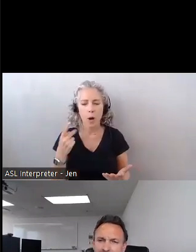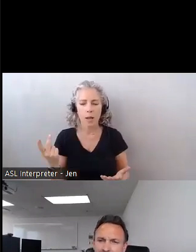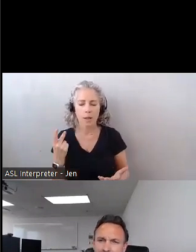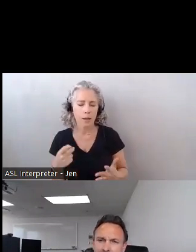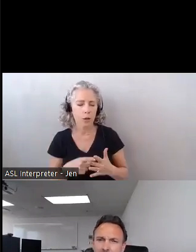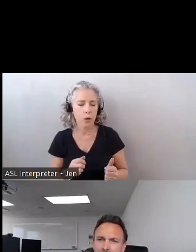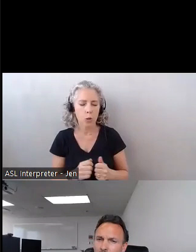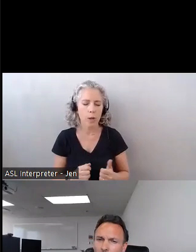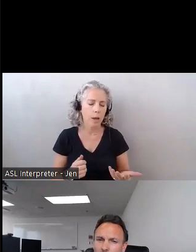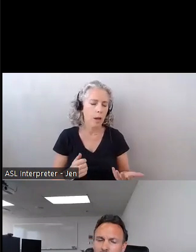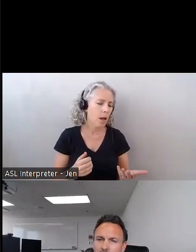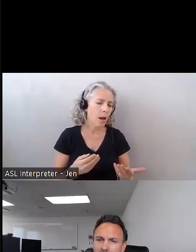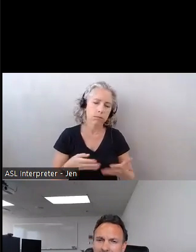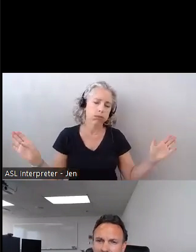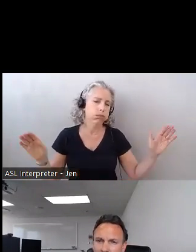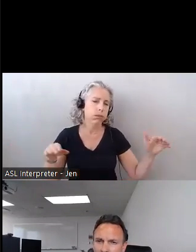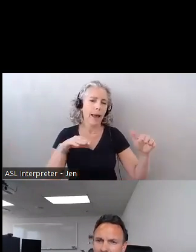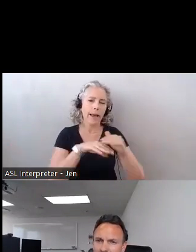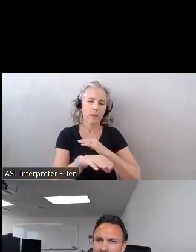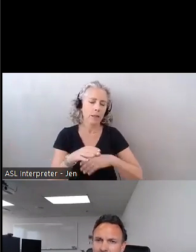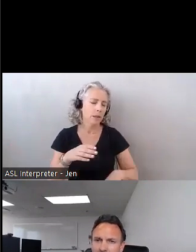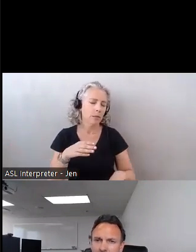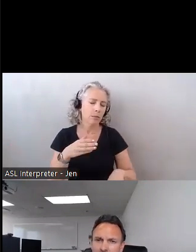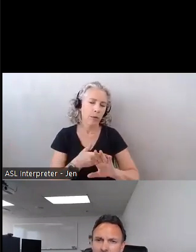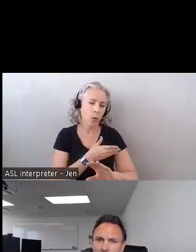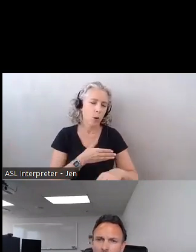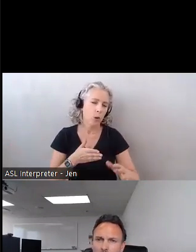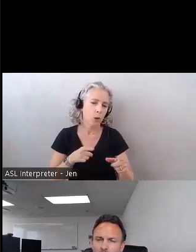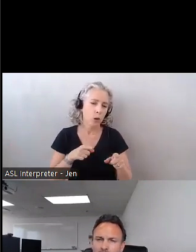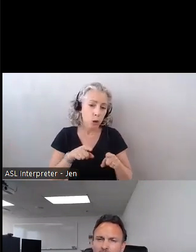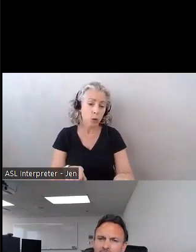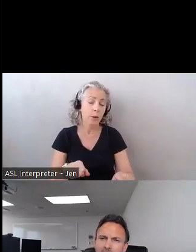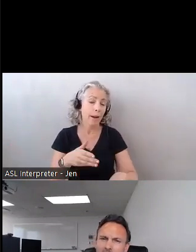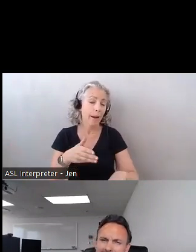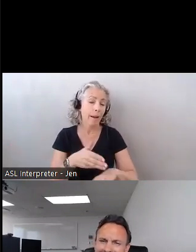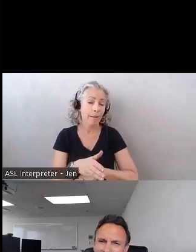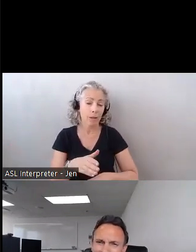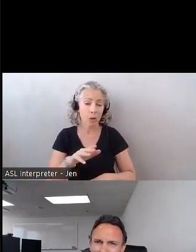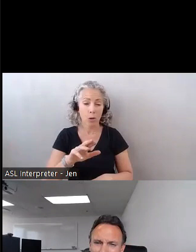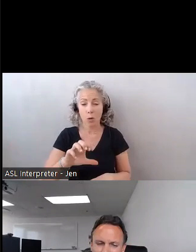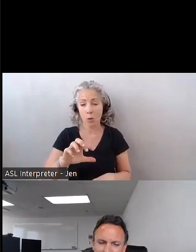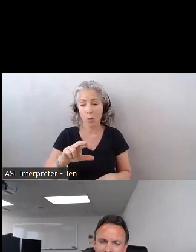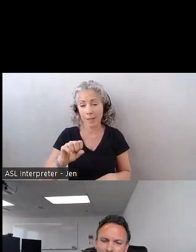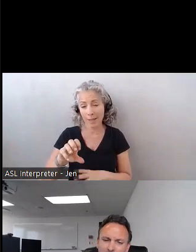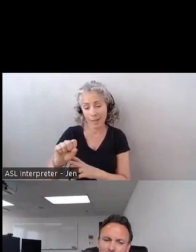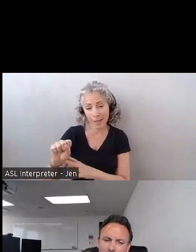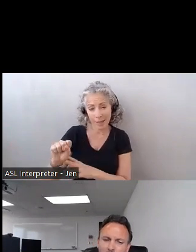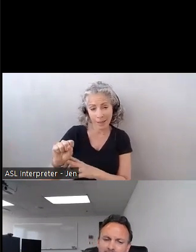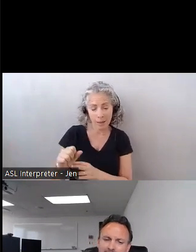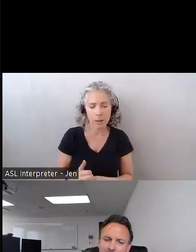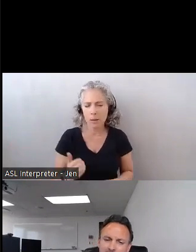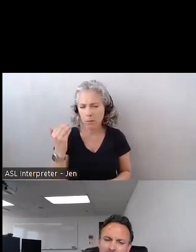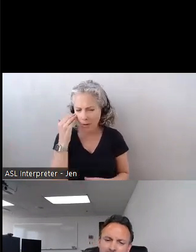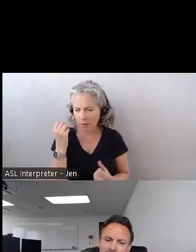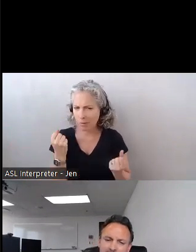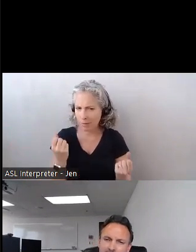to care before, during, and after a crisis. And what we're talking about with that is we know that there's multiple ways